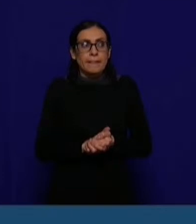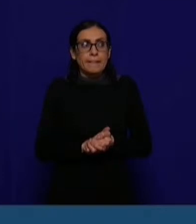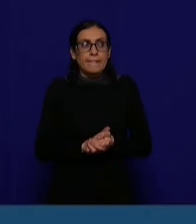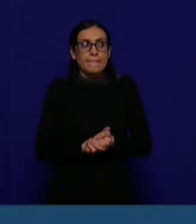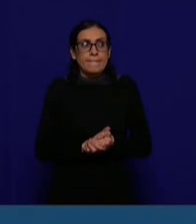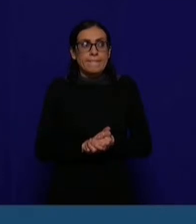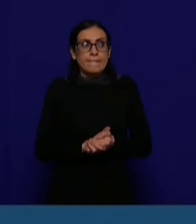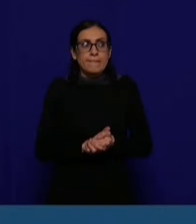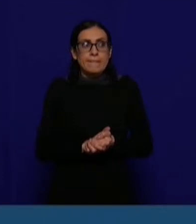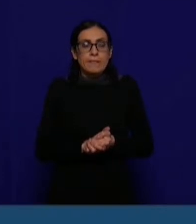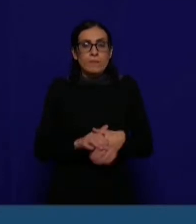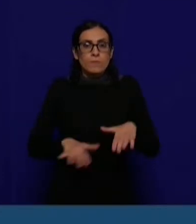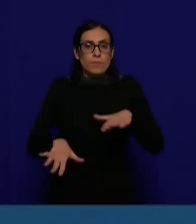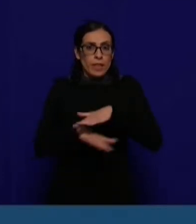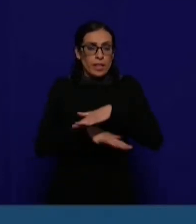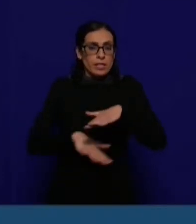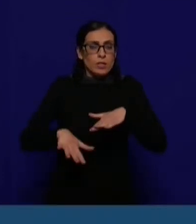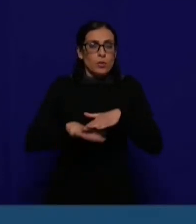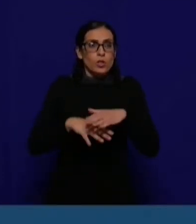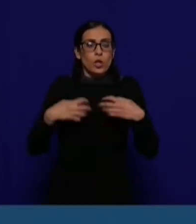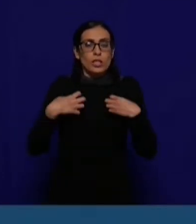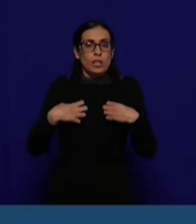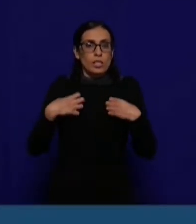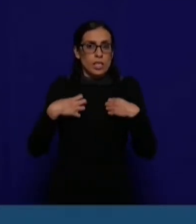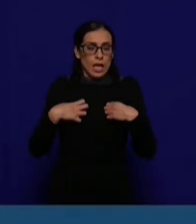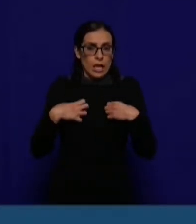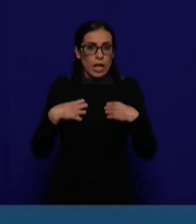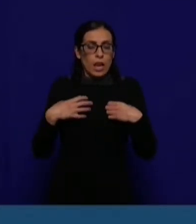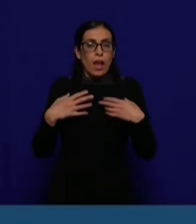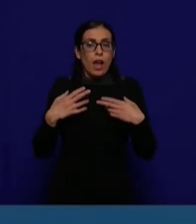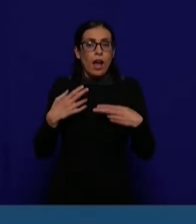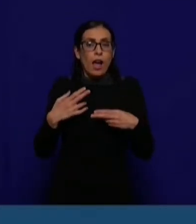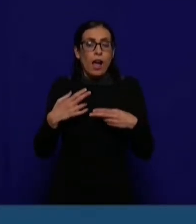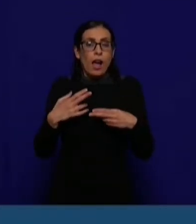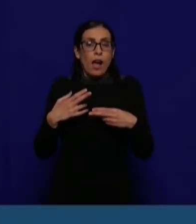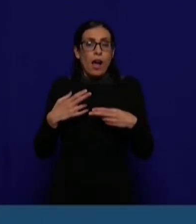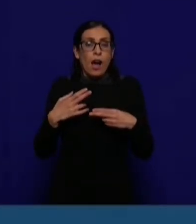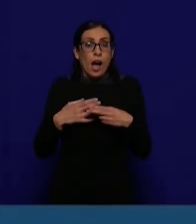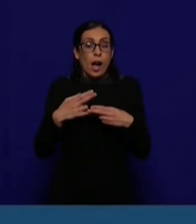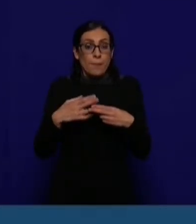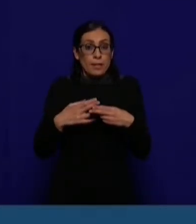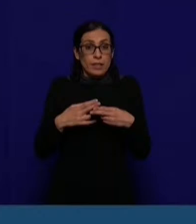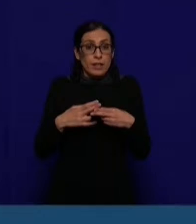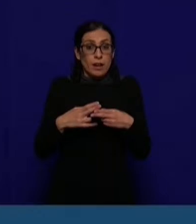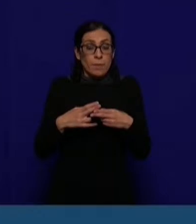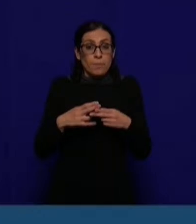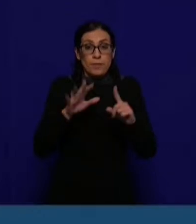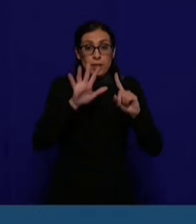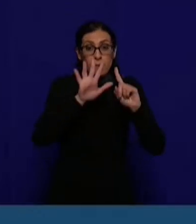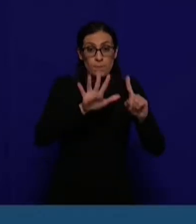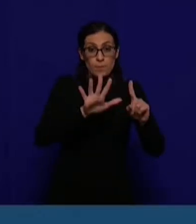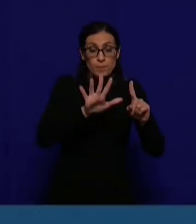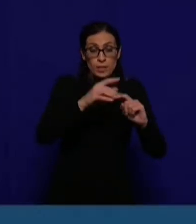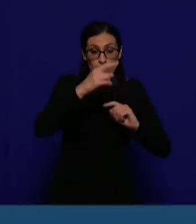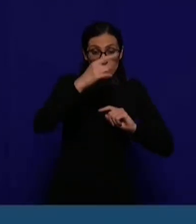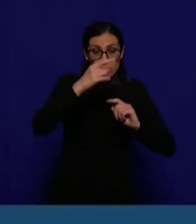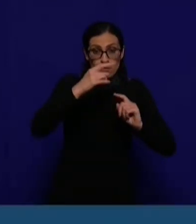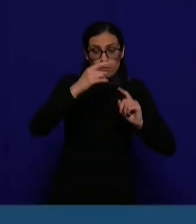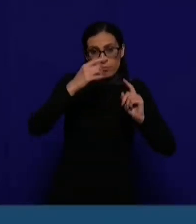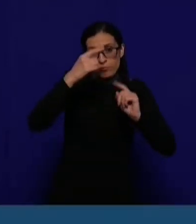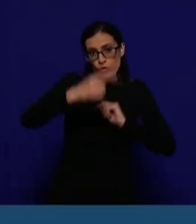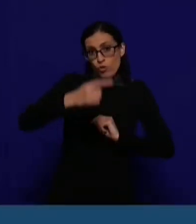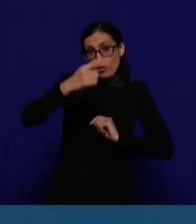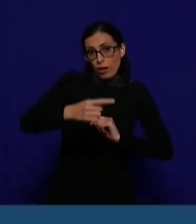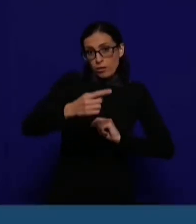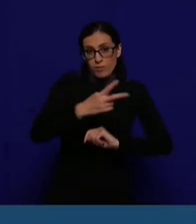il-sitwazzjoni tal-iskejjel aħna għalhekk għamilna 15-il ġurnata fejn ma biddilna xejn iktar miżuri ħlief l-iskejjel ħalli nkun nistgħu